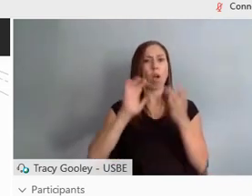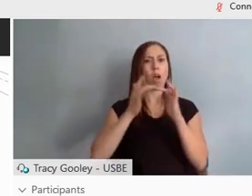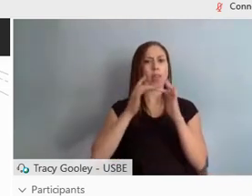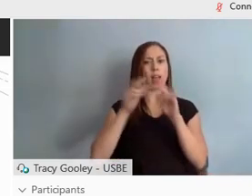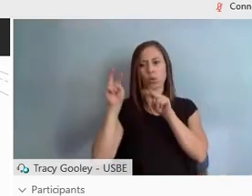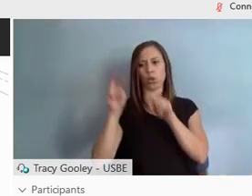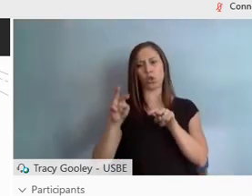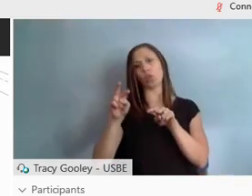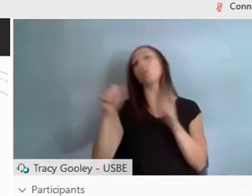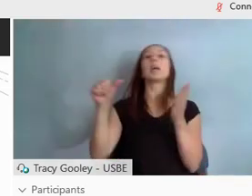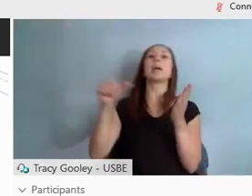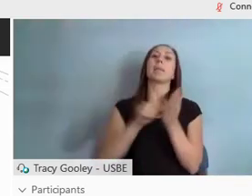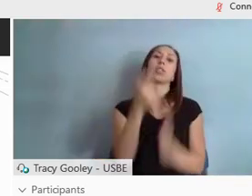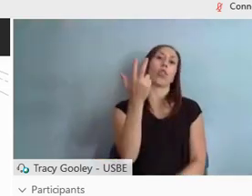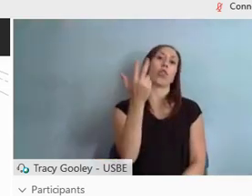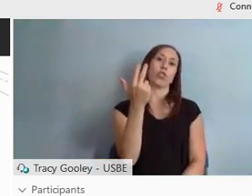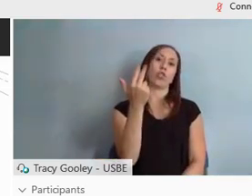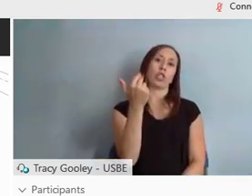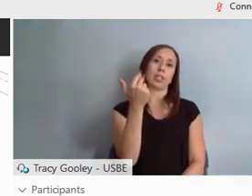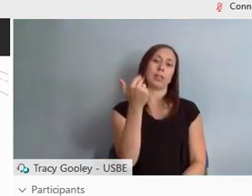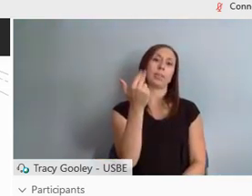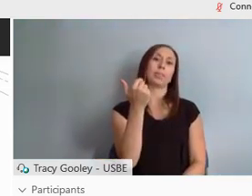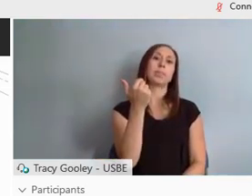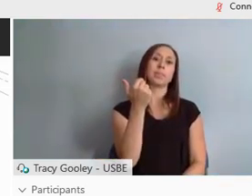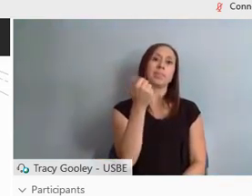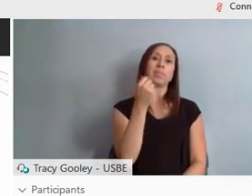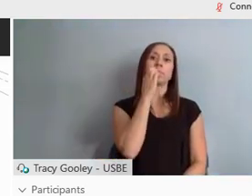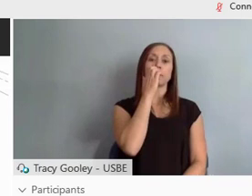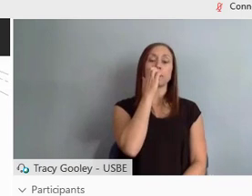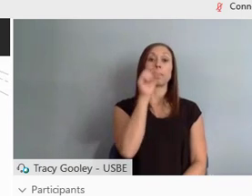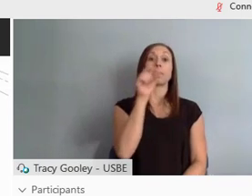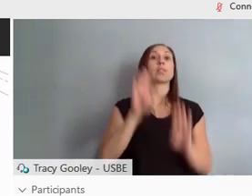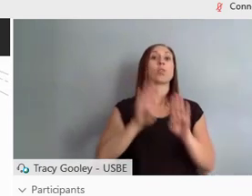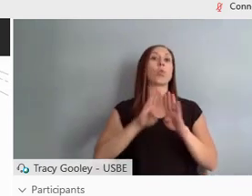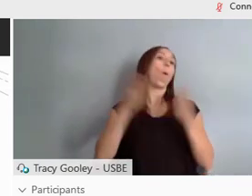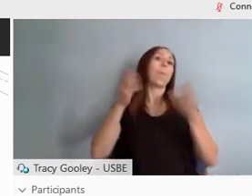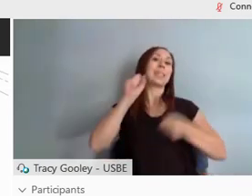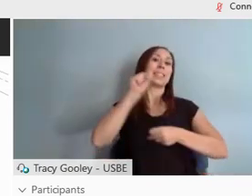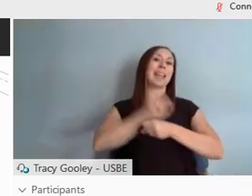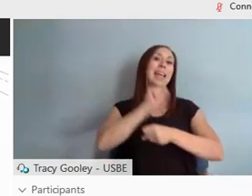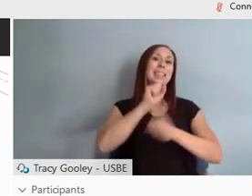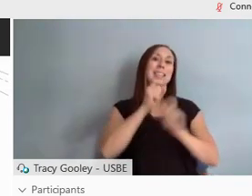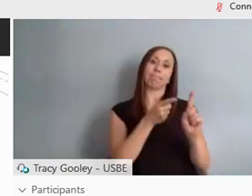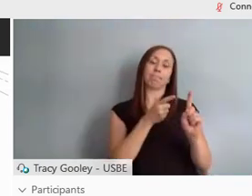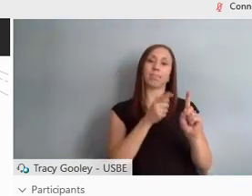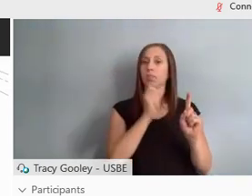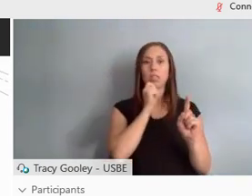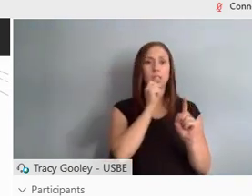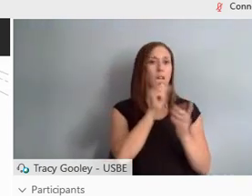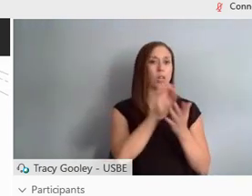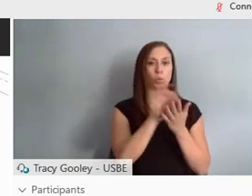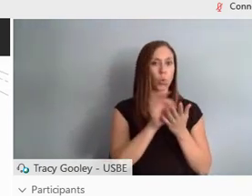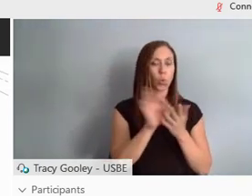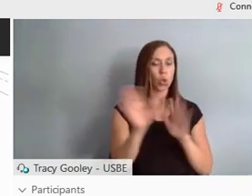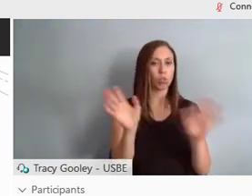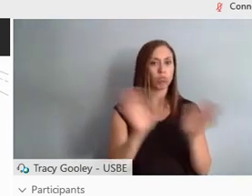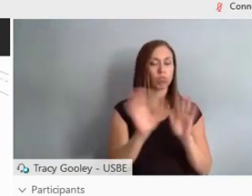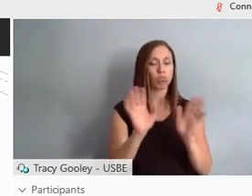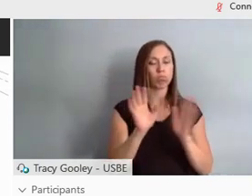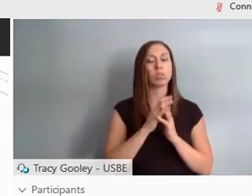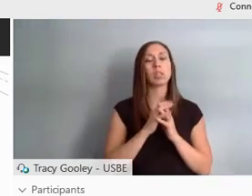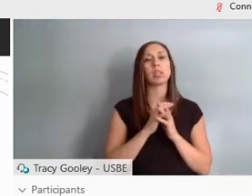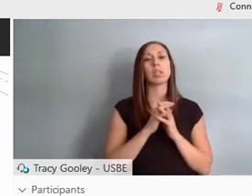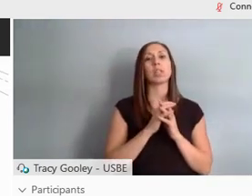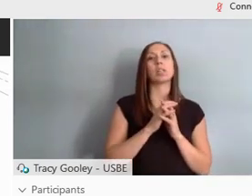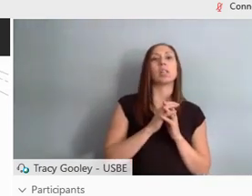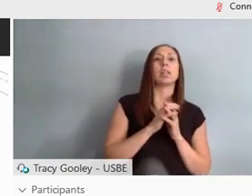the TAM, you can turn to page 13, and that is the opening task. So this is not a scored item. It is something